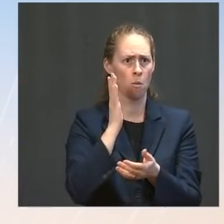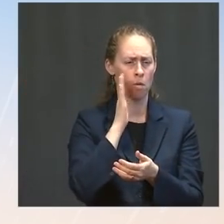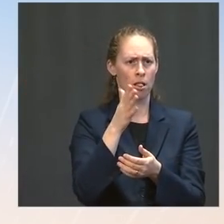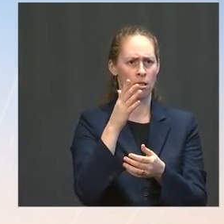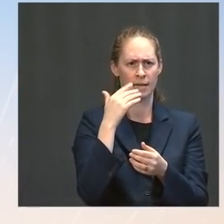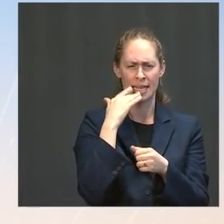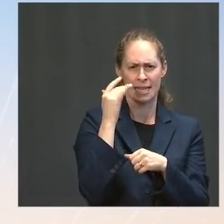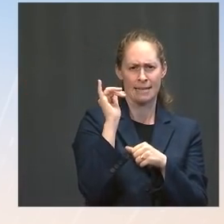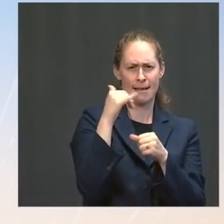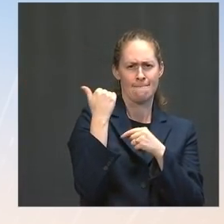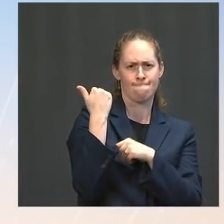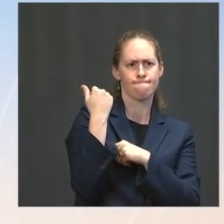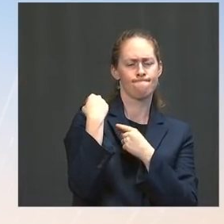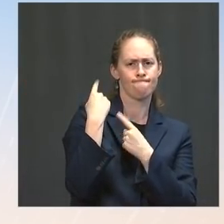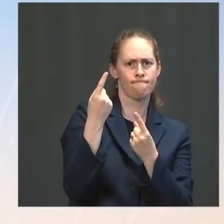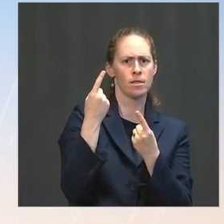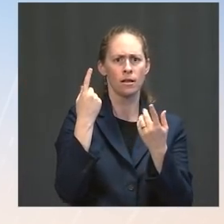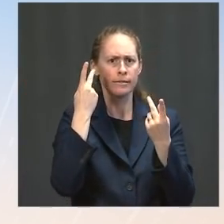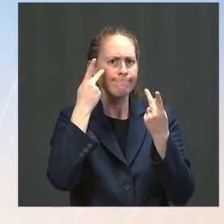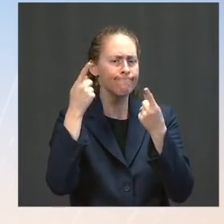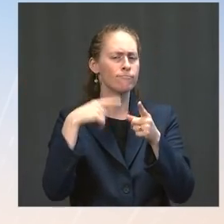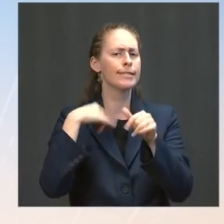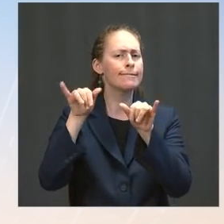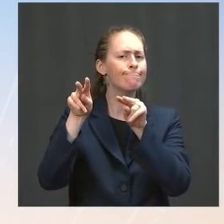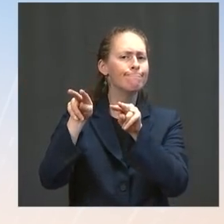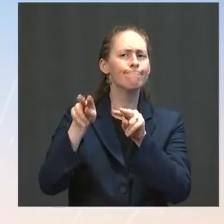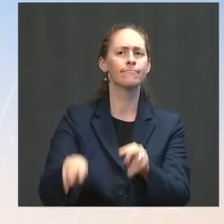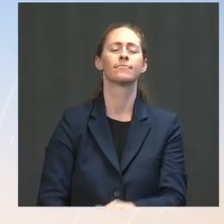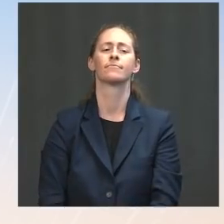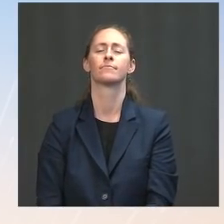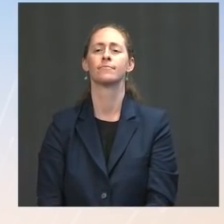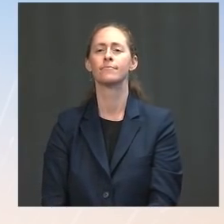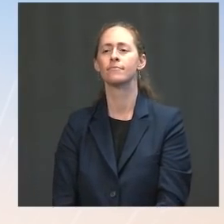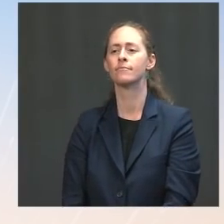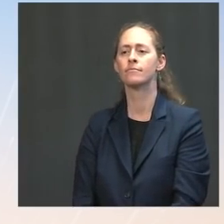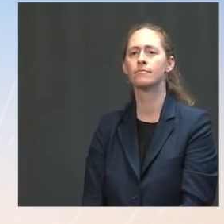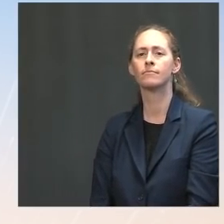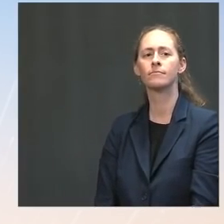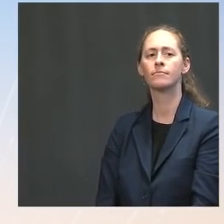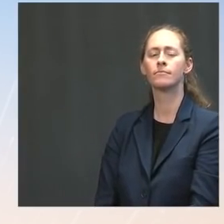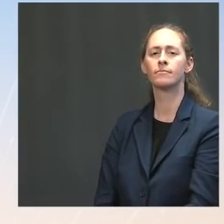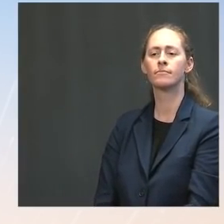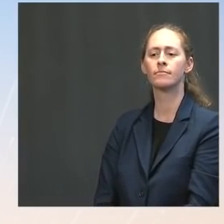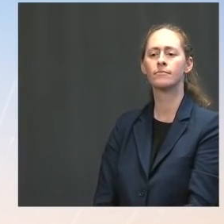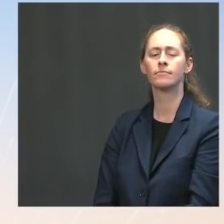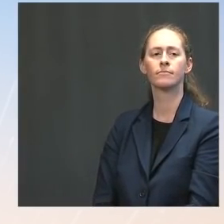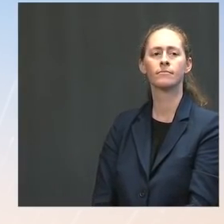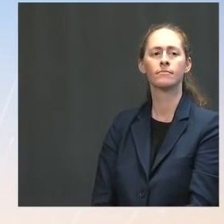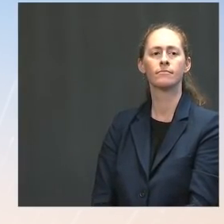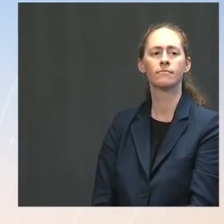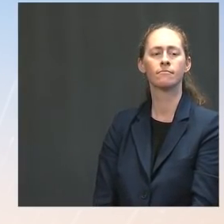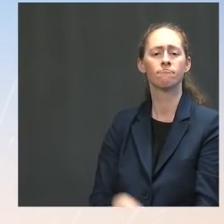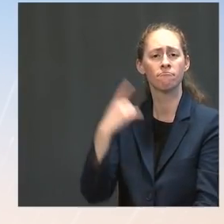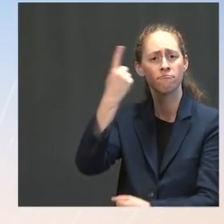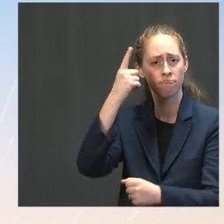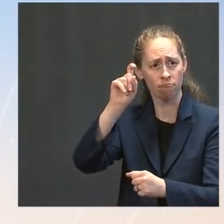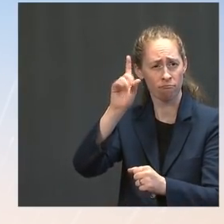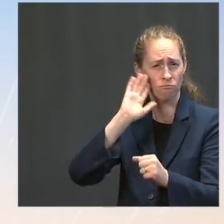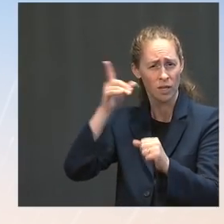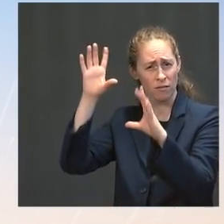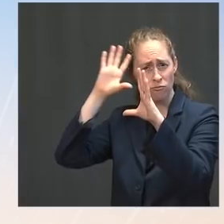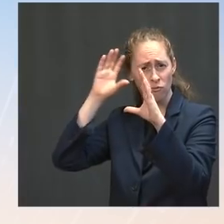August 31st? Well, it could, Peter. I think, and I would just note by the numbers, right? 4,500 Americans were evacuated over the